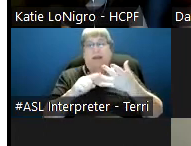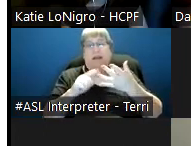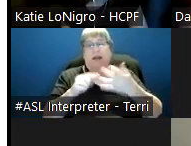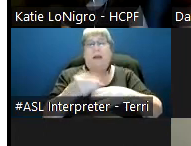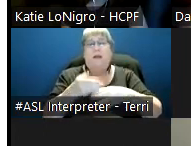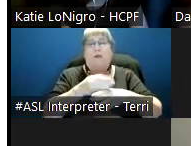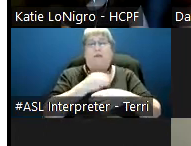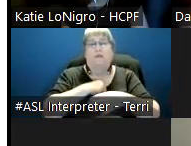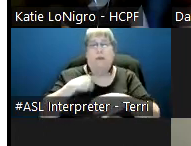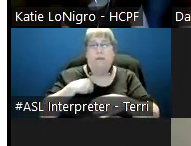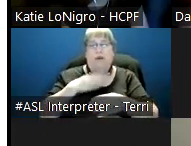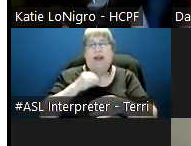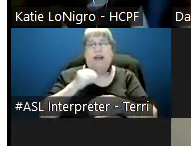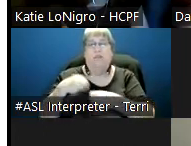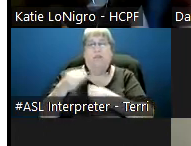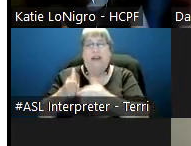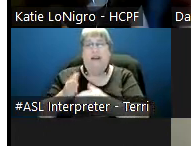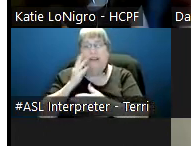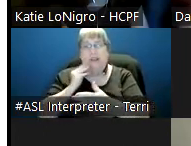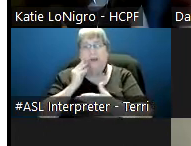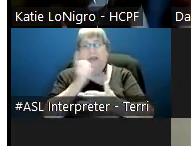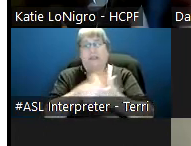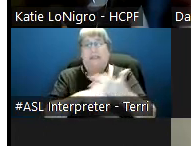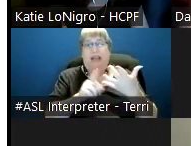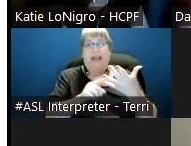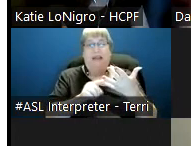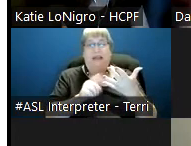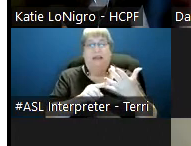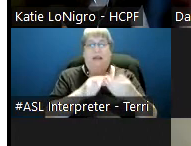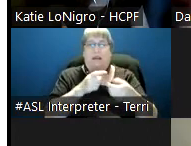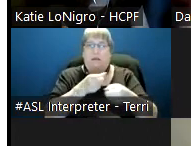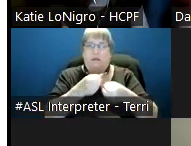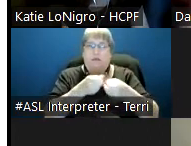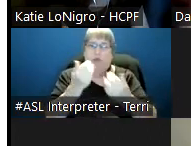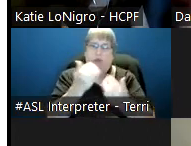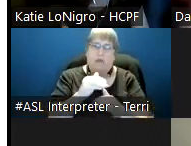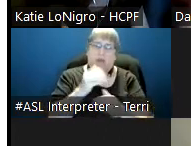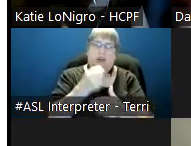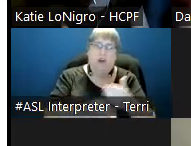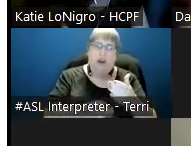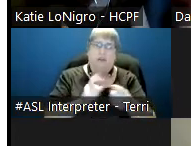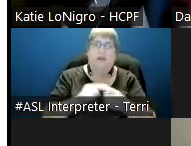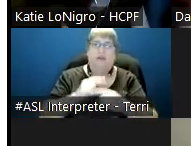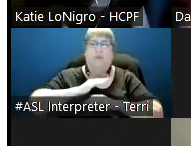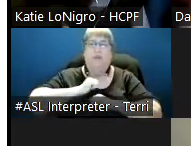provider experience, and manage costs to protect member coverage, benefits, and provider